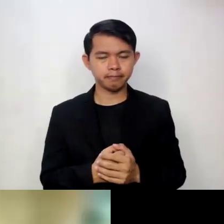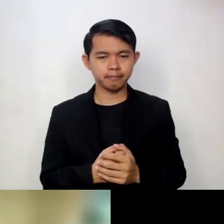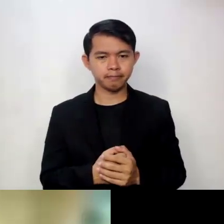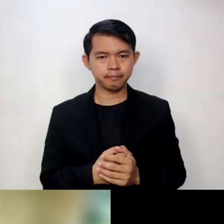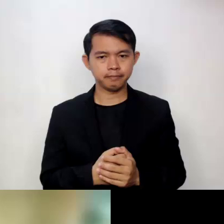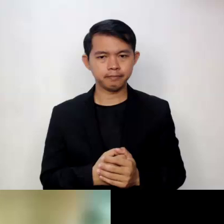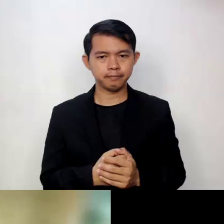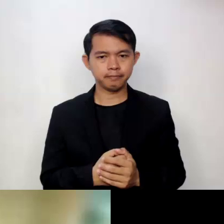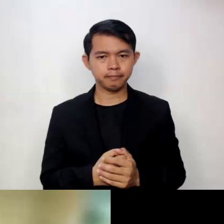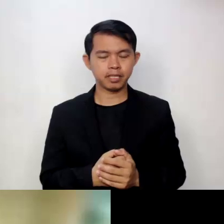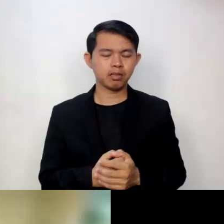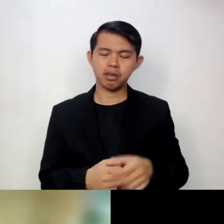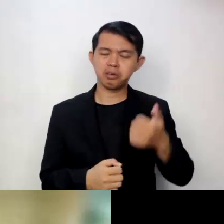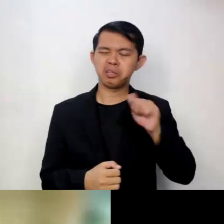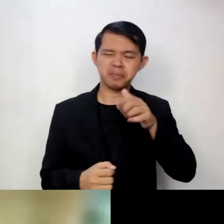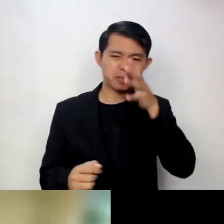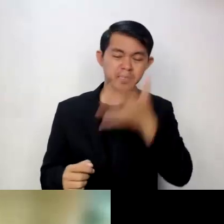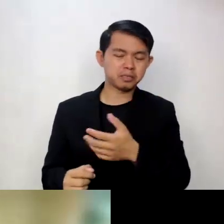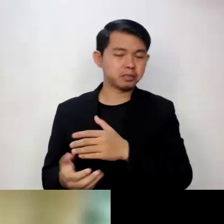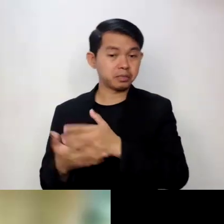problems that we have, certain issues